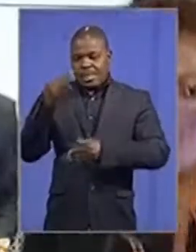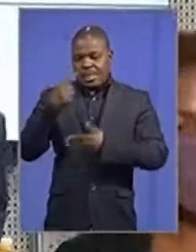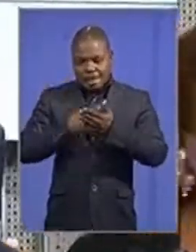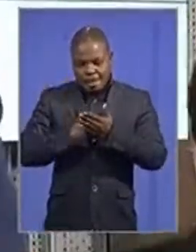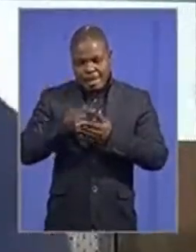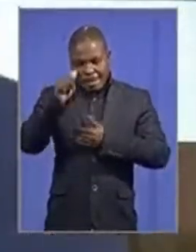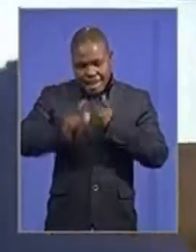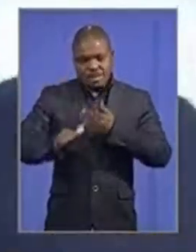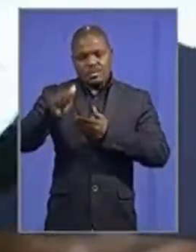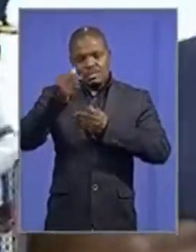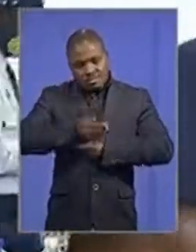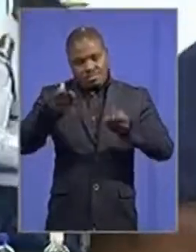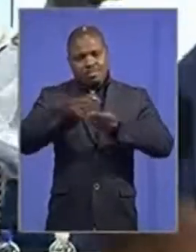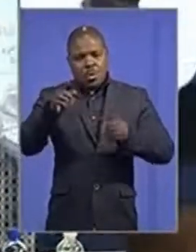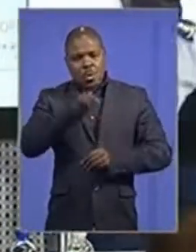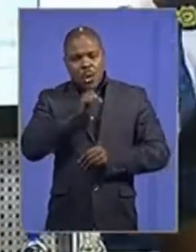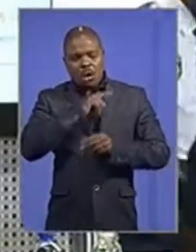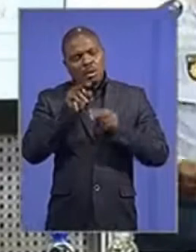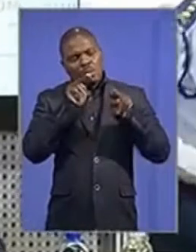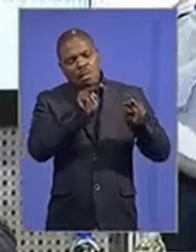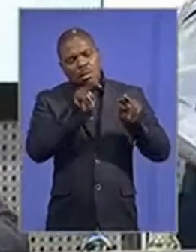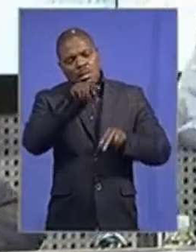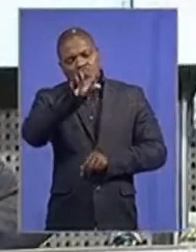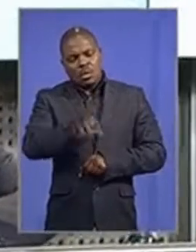tharo e le go ela tlhoko ditiragalo tsa bosenyi mo